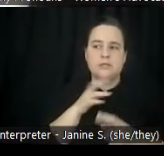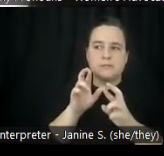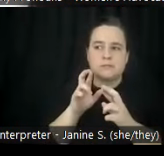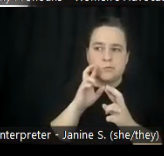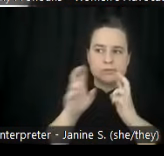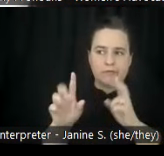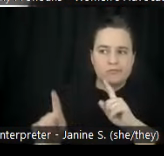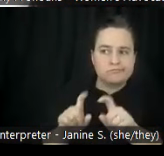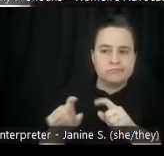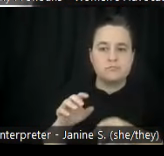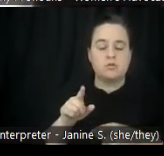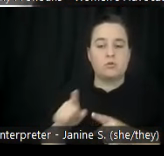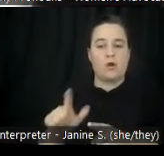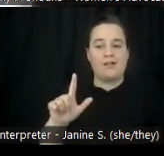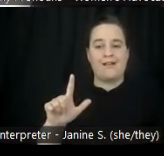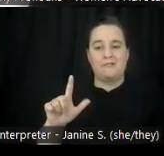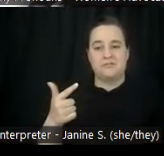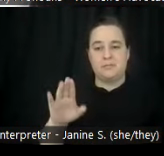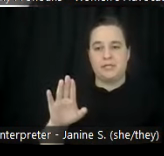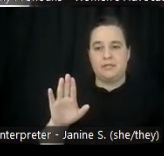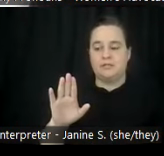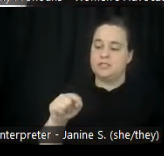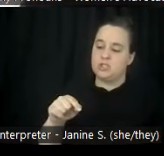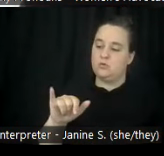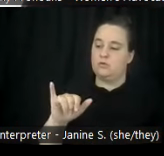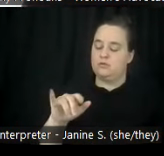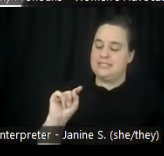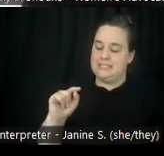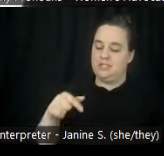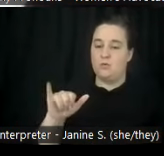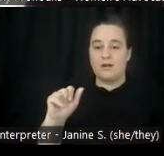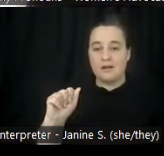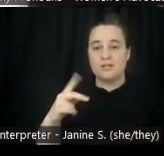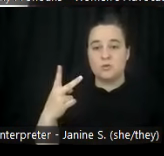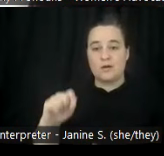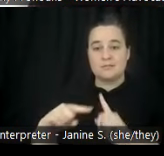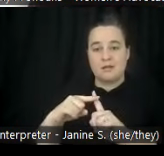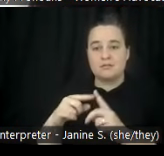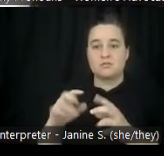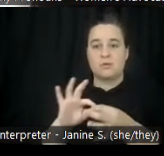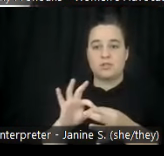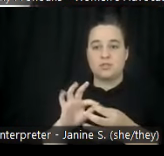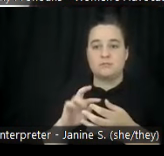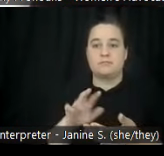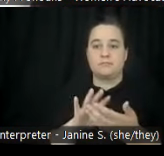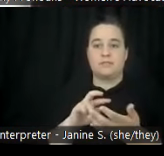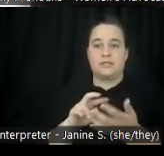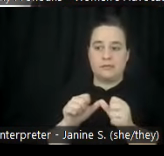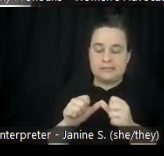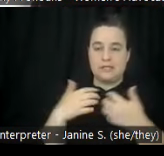in an LGBTQIA2S+ relationship to provide them with that agency to continue into a healthy relationship.